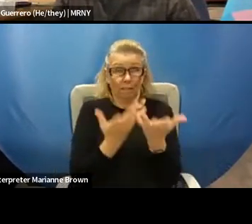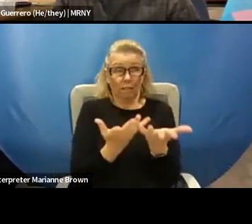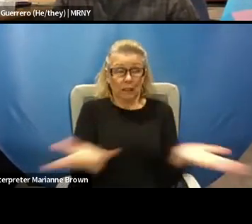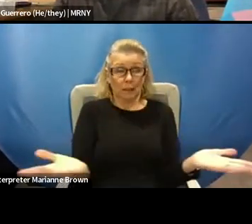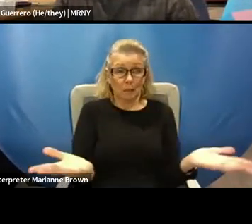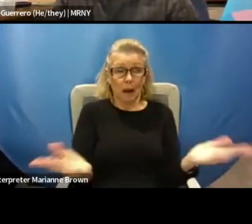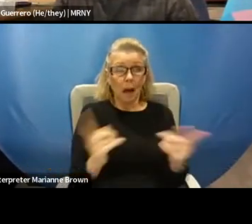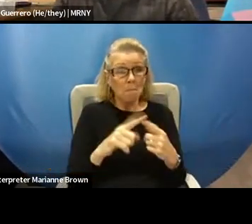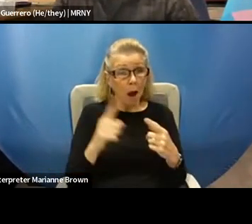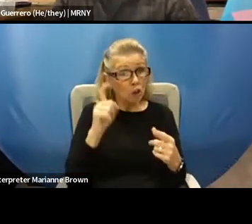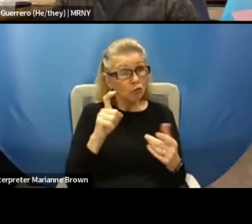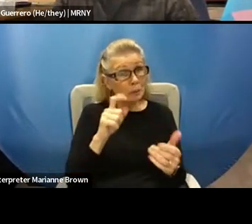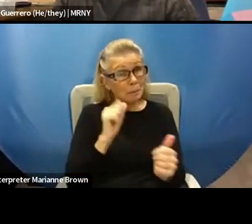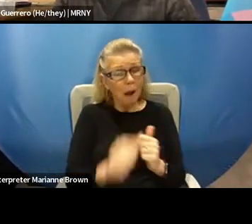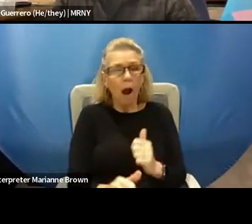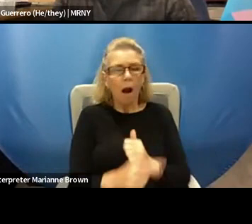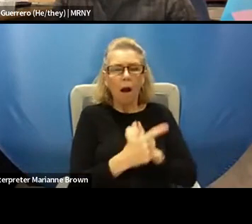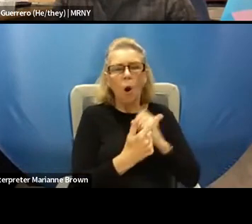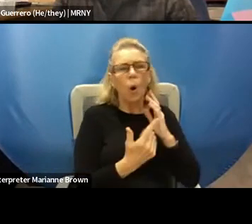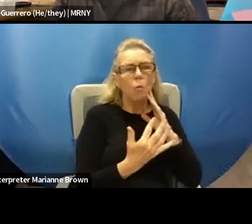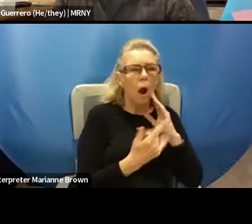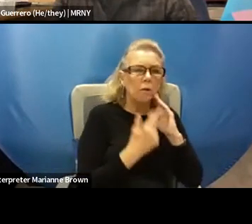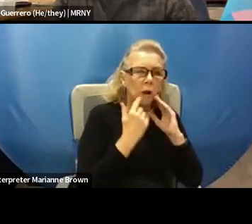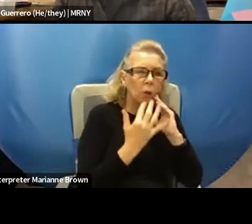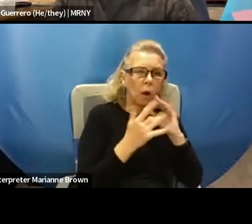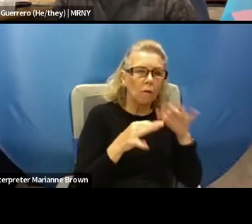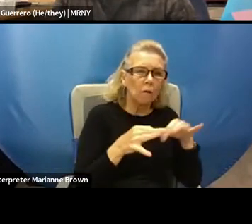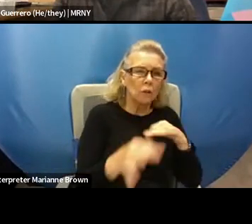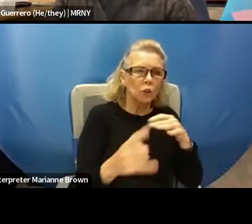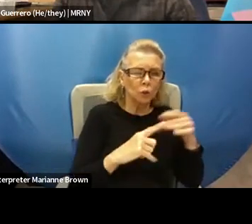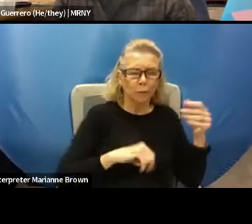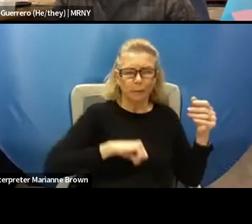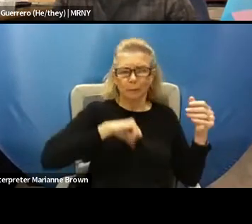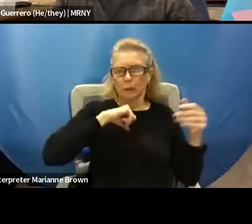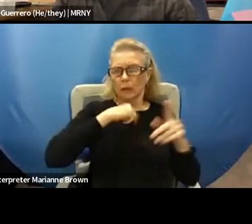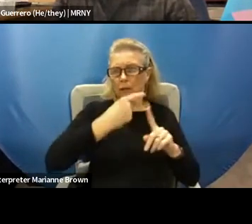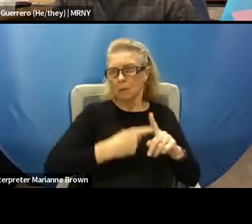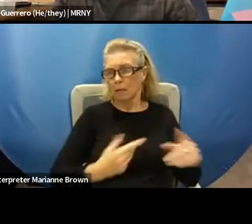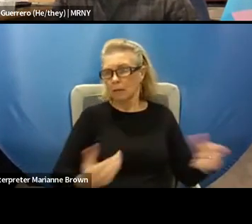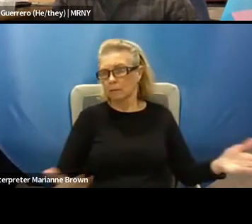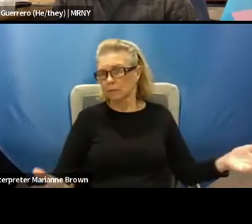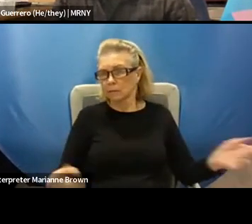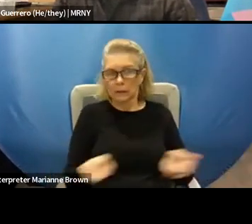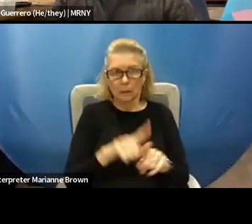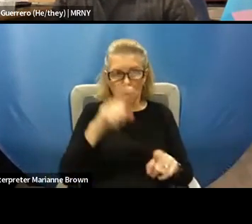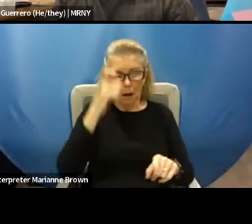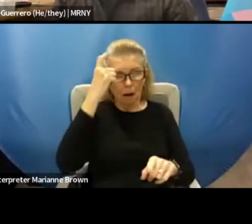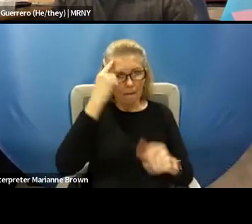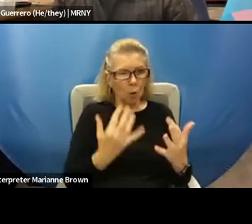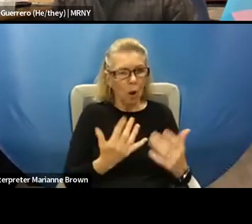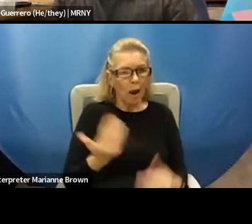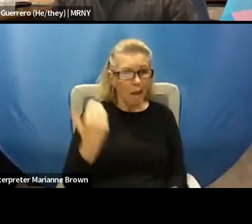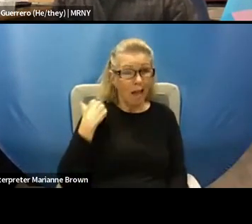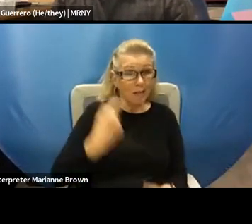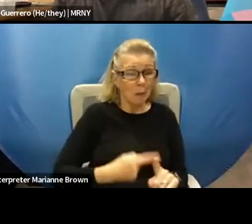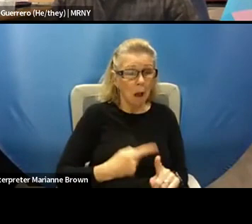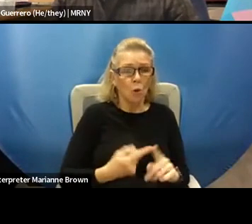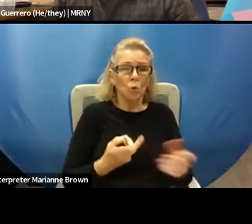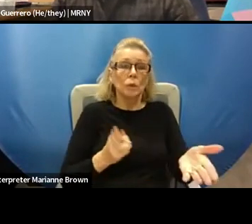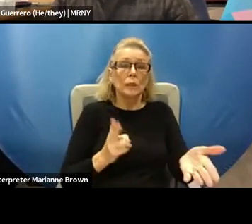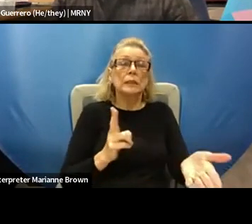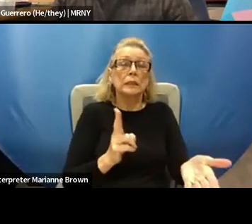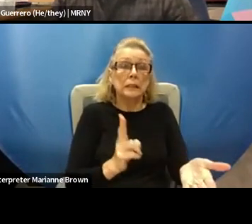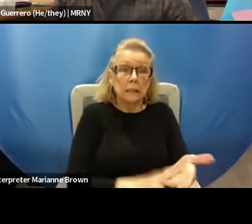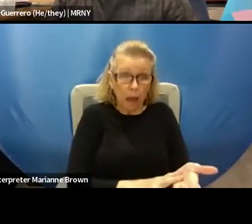weeks. But they're going to wait until Pride Month to do it, just as the governor waited until Pride Month last month to sign the